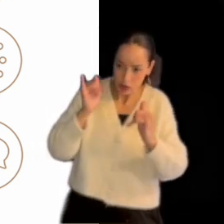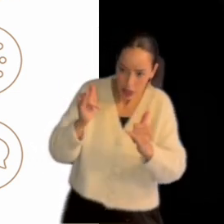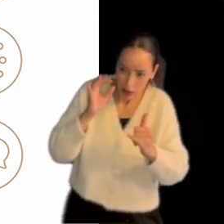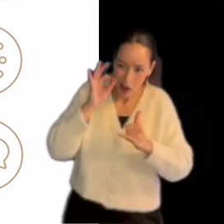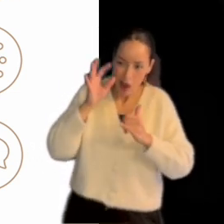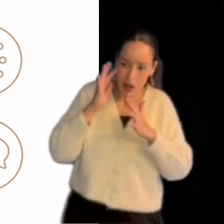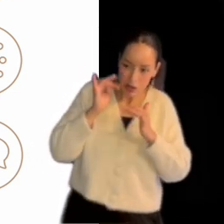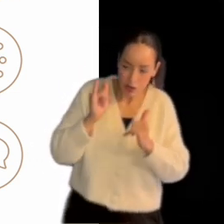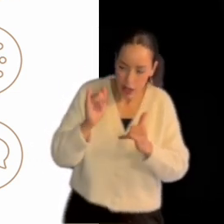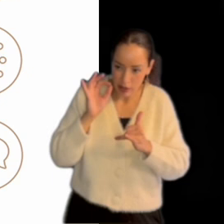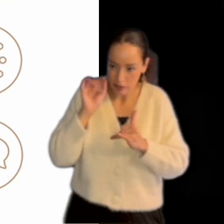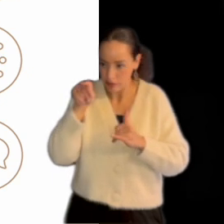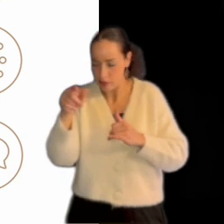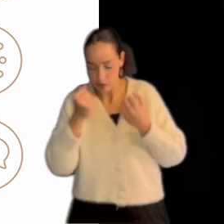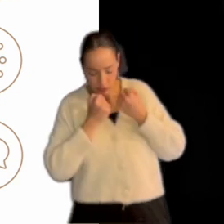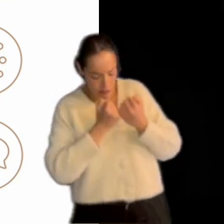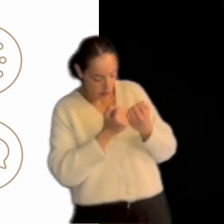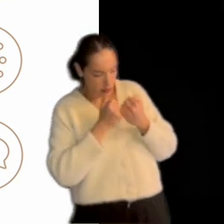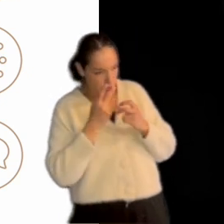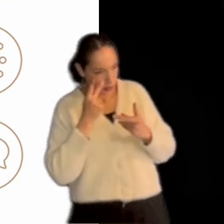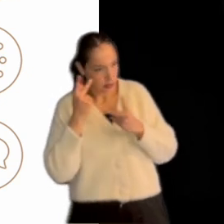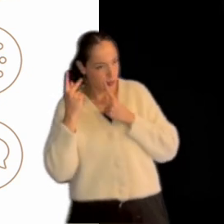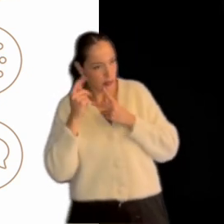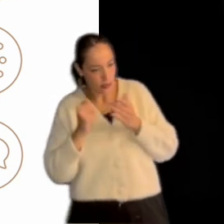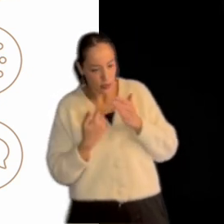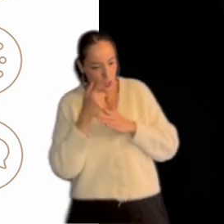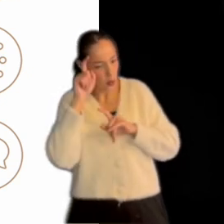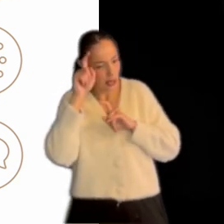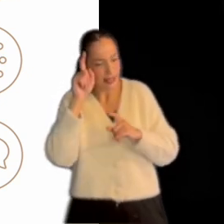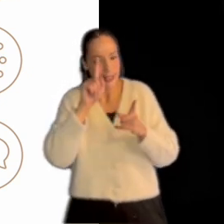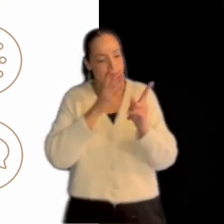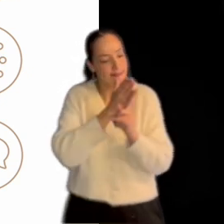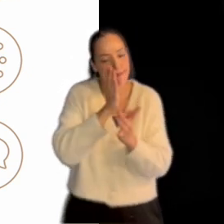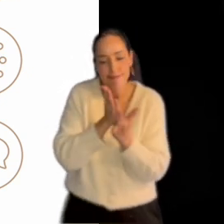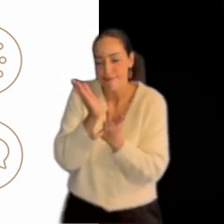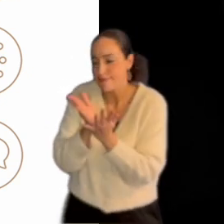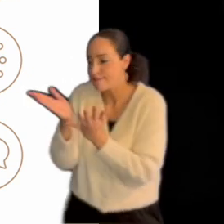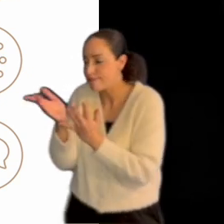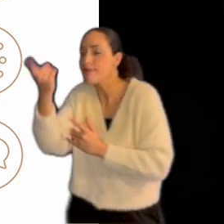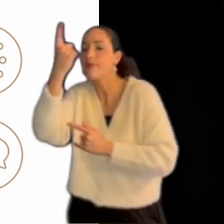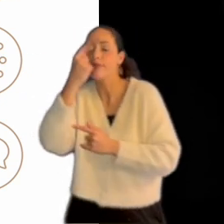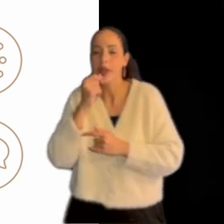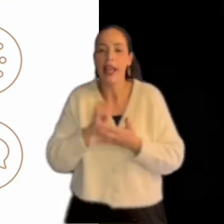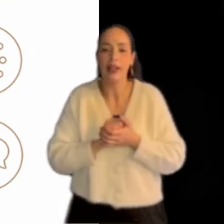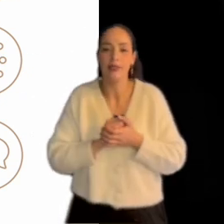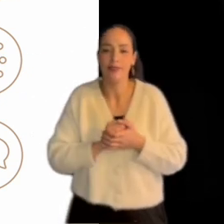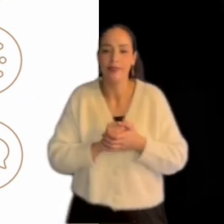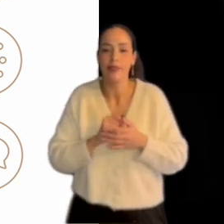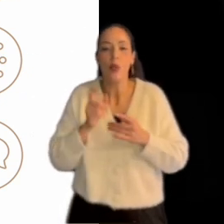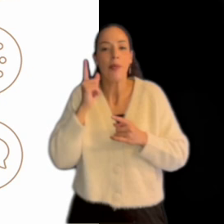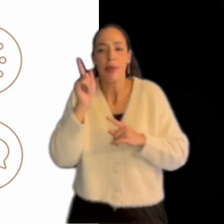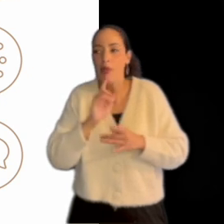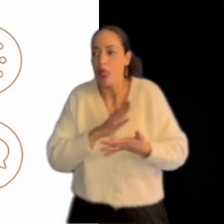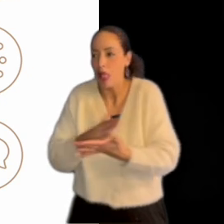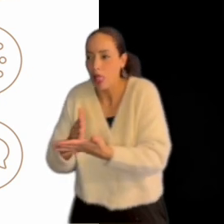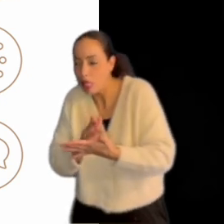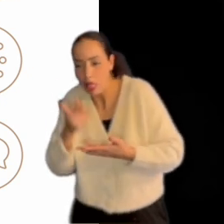flounder, are undecided or change their minds, we know that they've begun the important work of processing and making sense of their